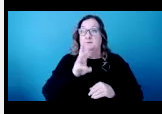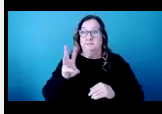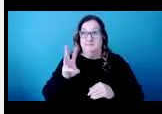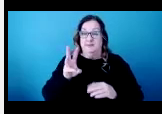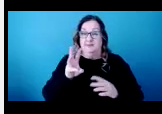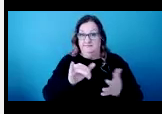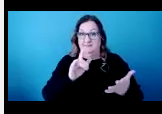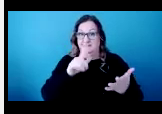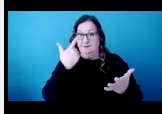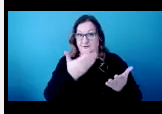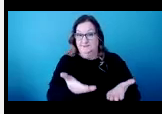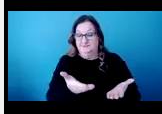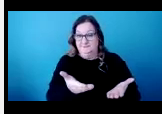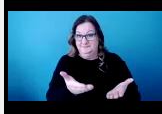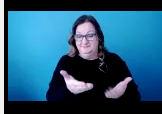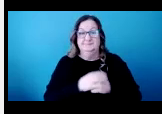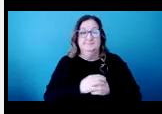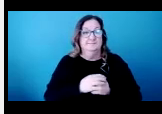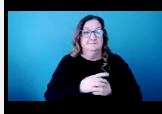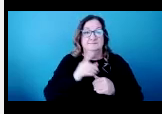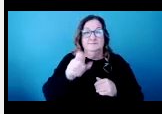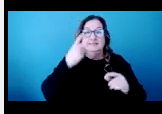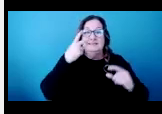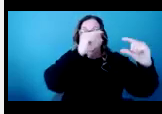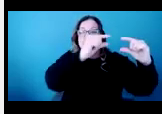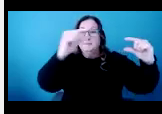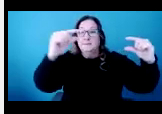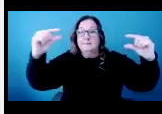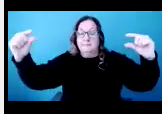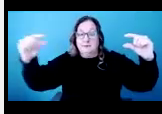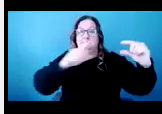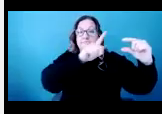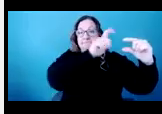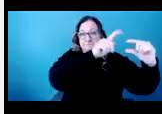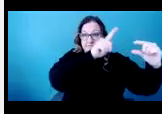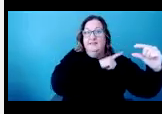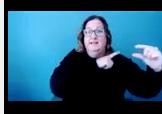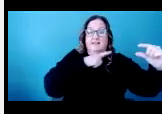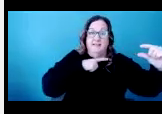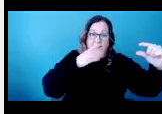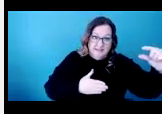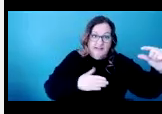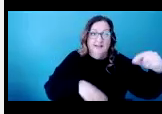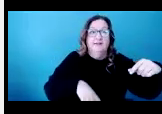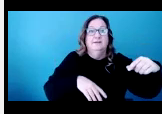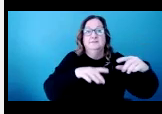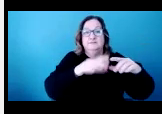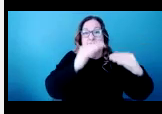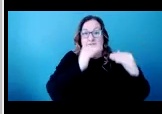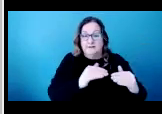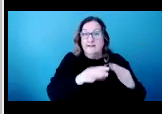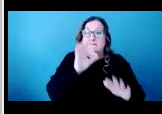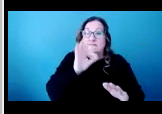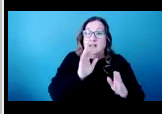like. You can go up here, this top tab. You've got legislators. You can click Find by